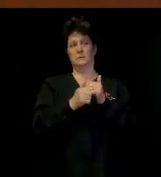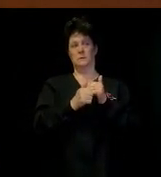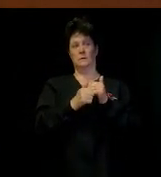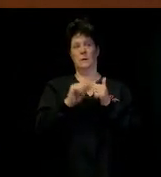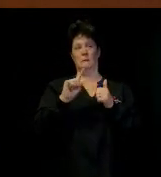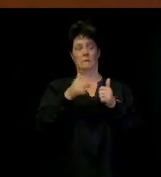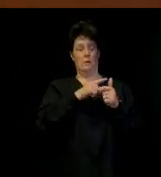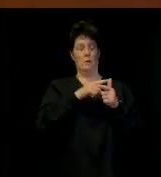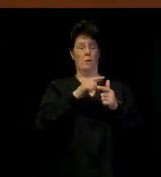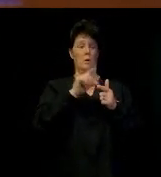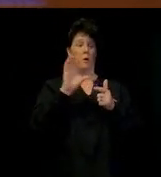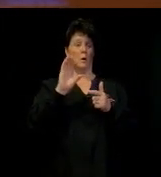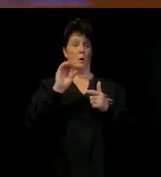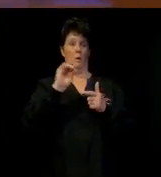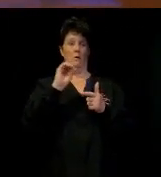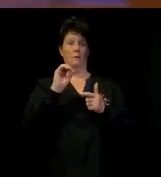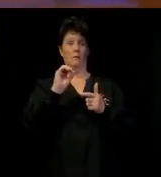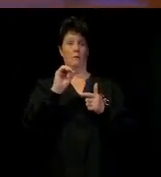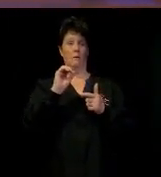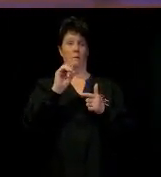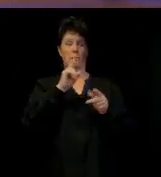O means observe.